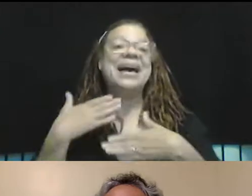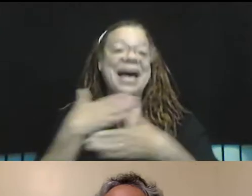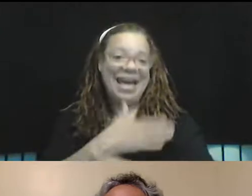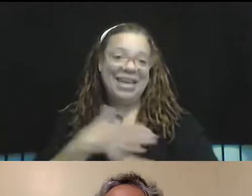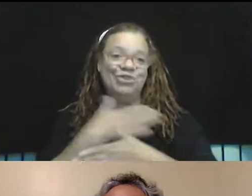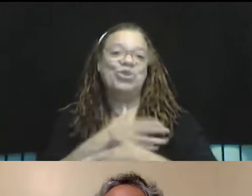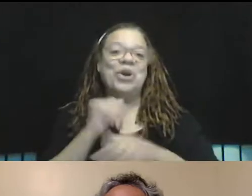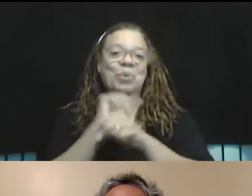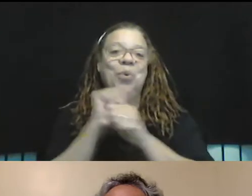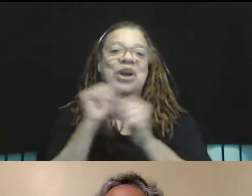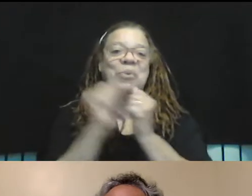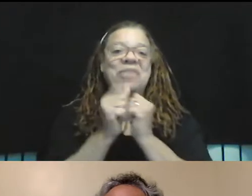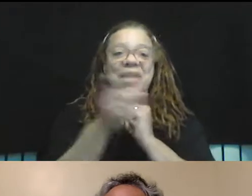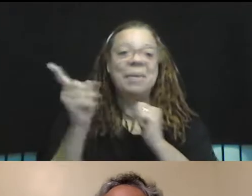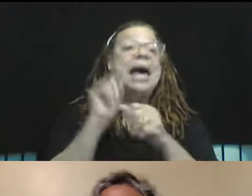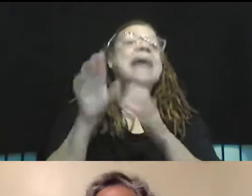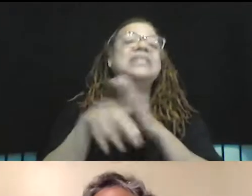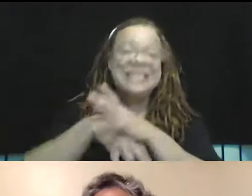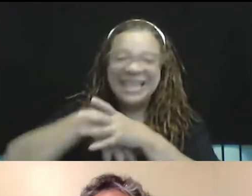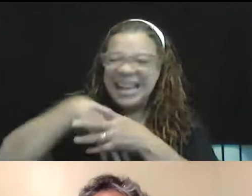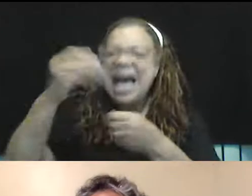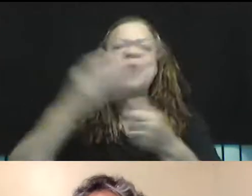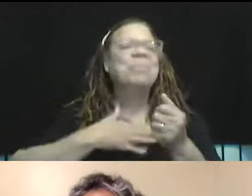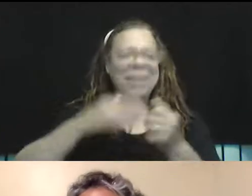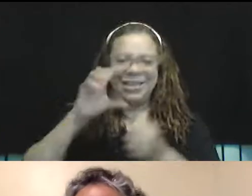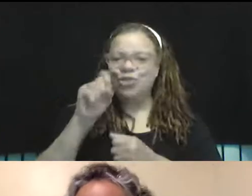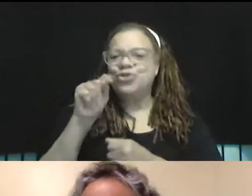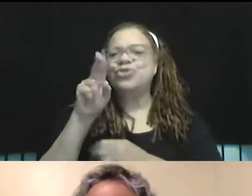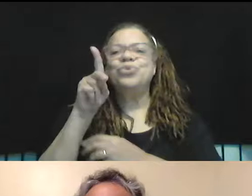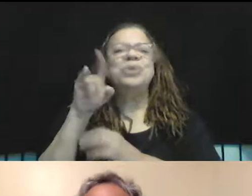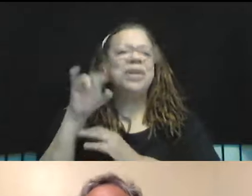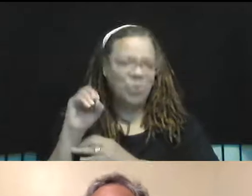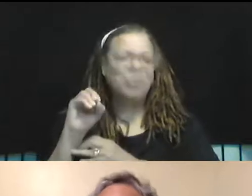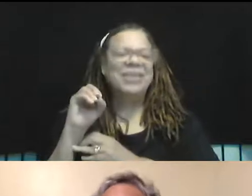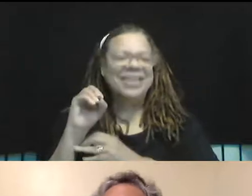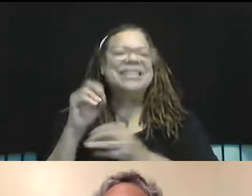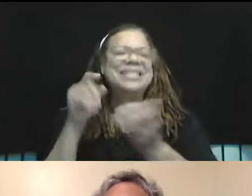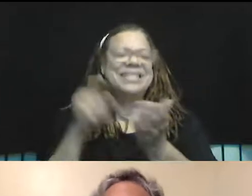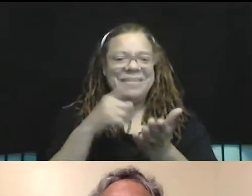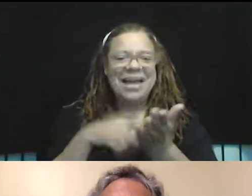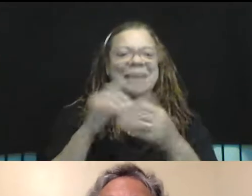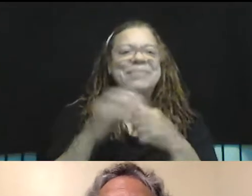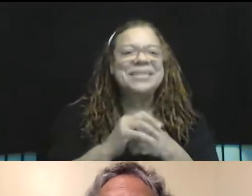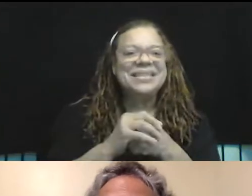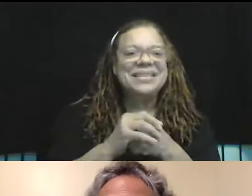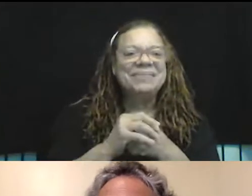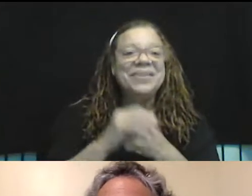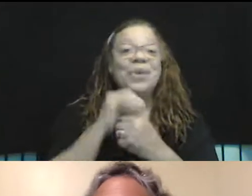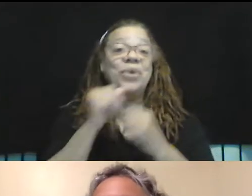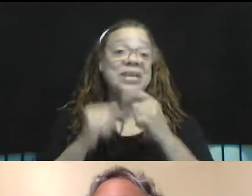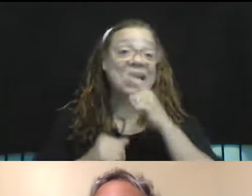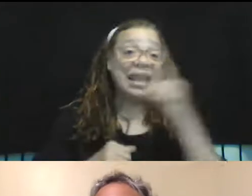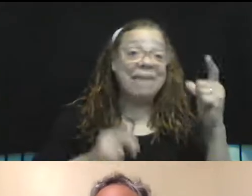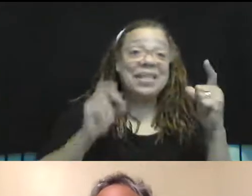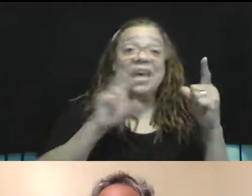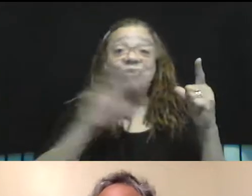And just to get out of my studio sometimes. Well, you're actually talking to a left and right brainer here,